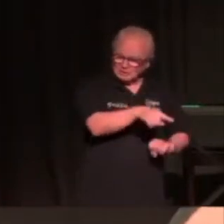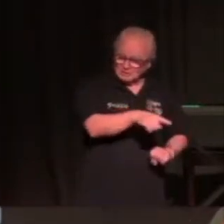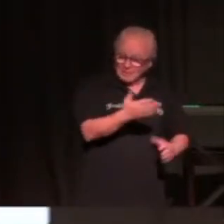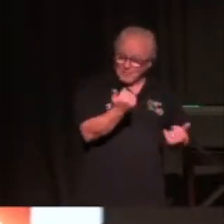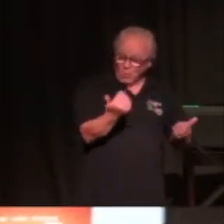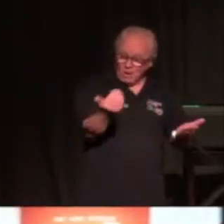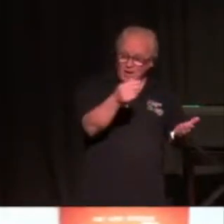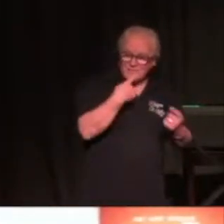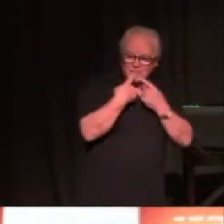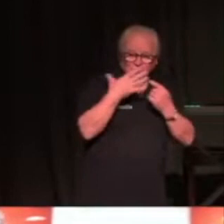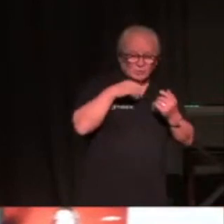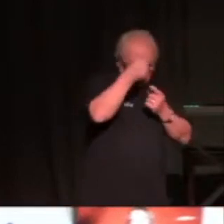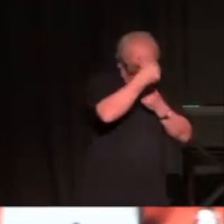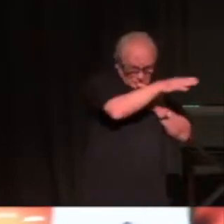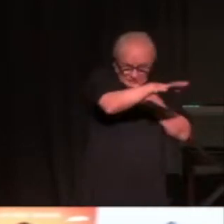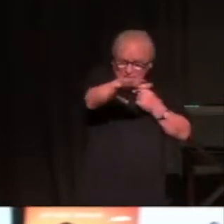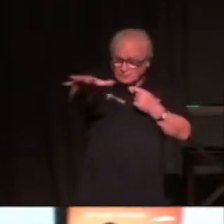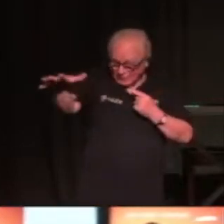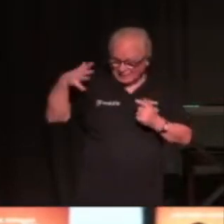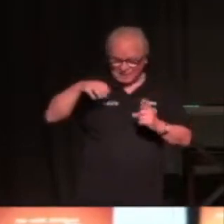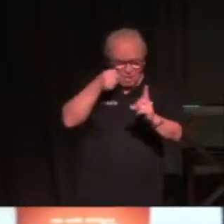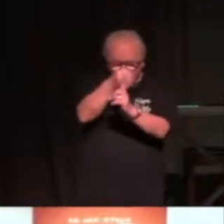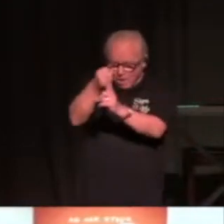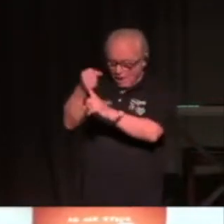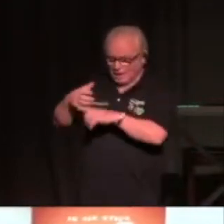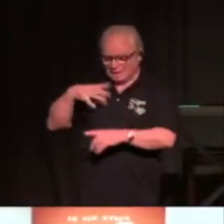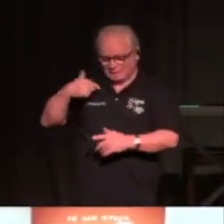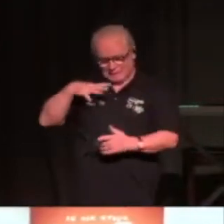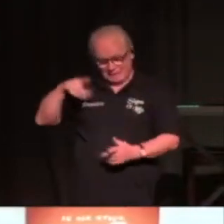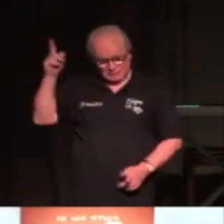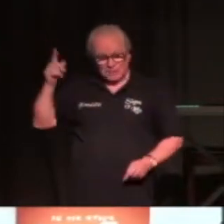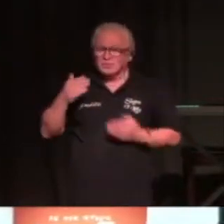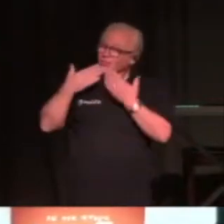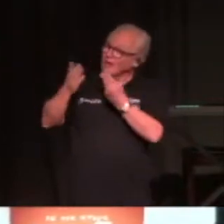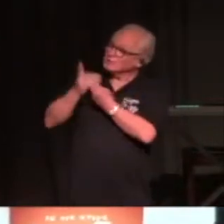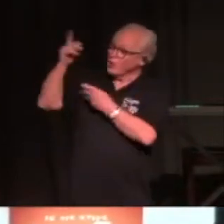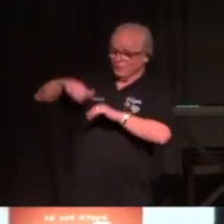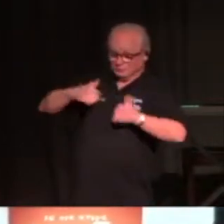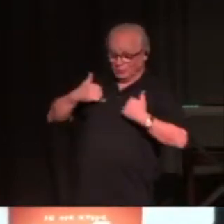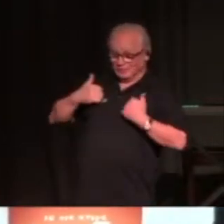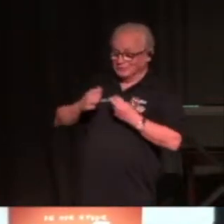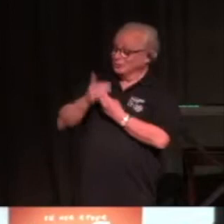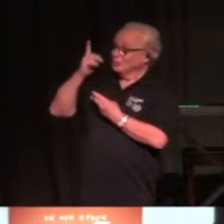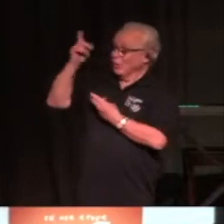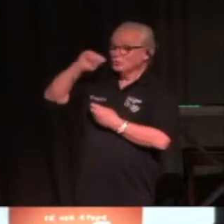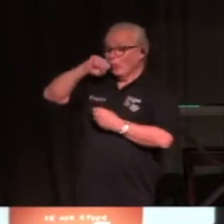There's still some out there that I need to get. And so thank God this morning that we have a God that will wait